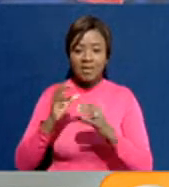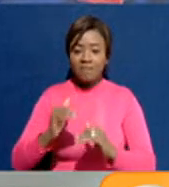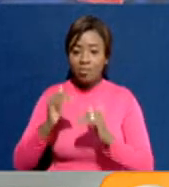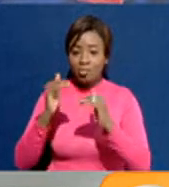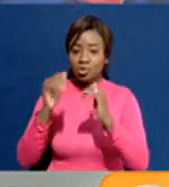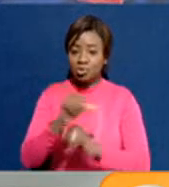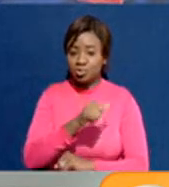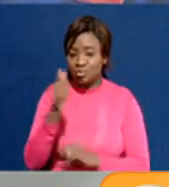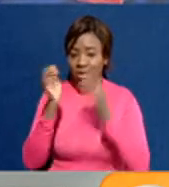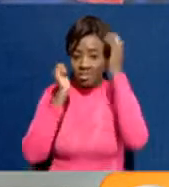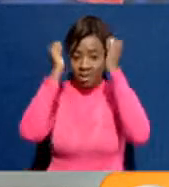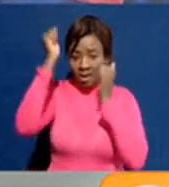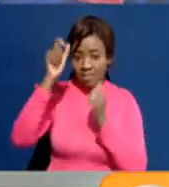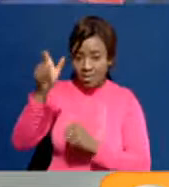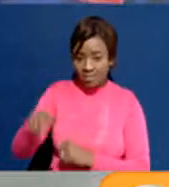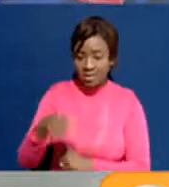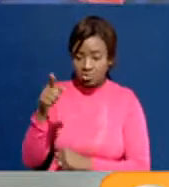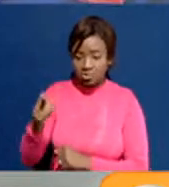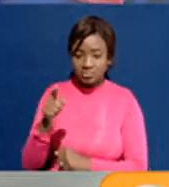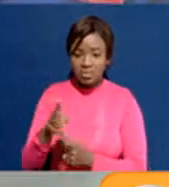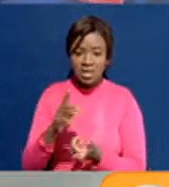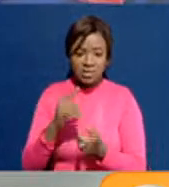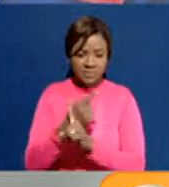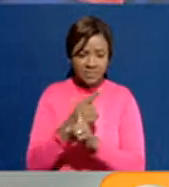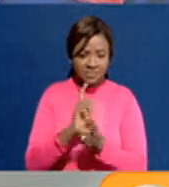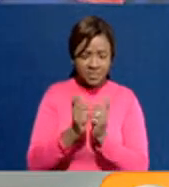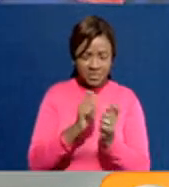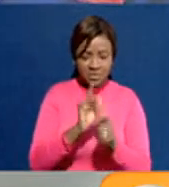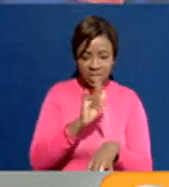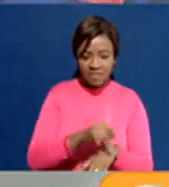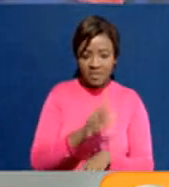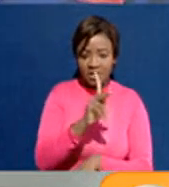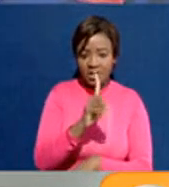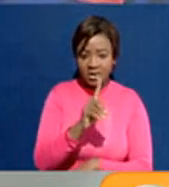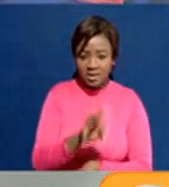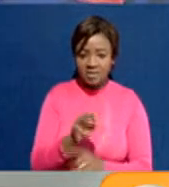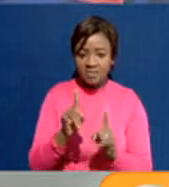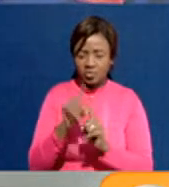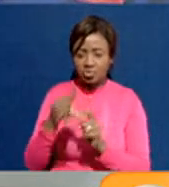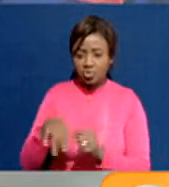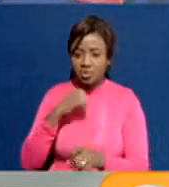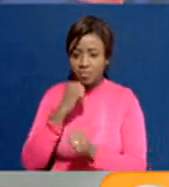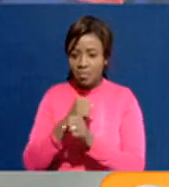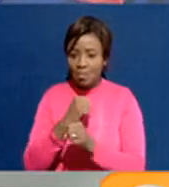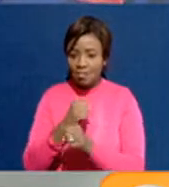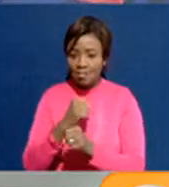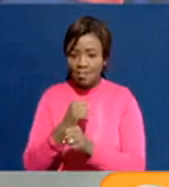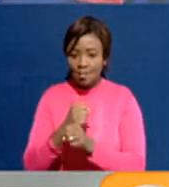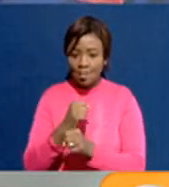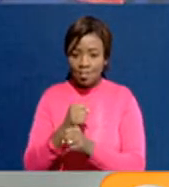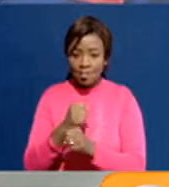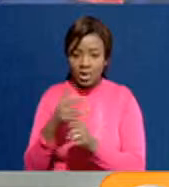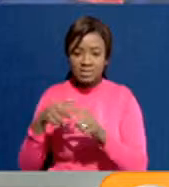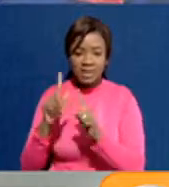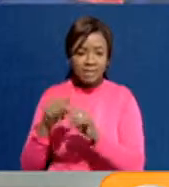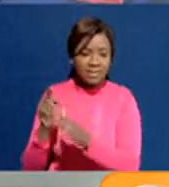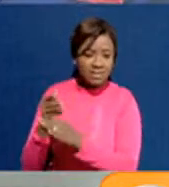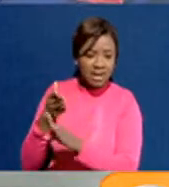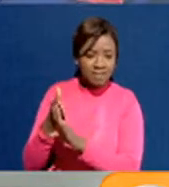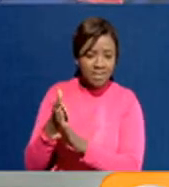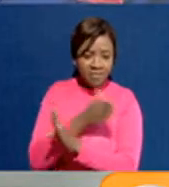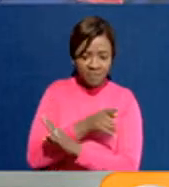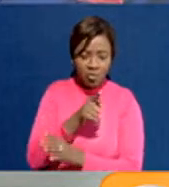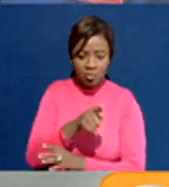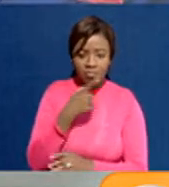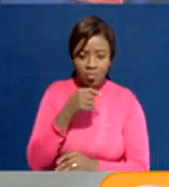in changes affecting the Kenya Defense Forces. Ogolla takes over from General Robert Kibochi, who retires after attaining